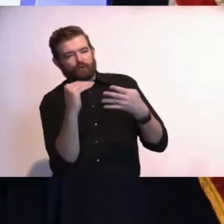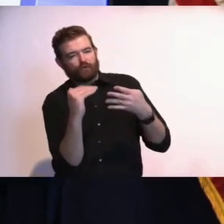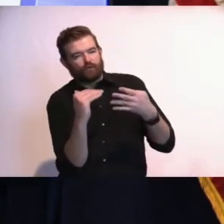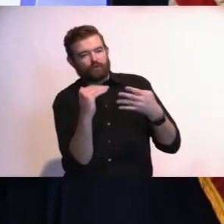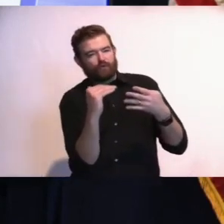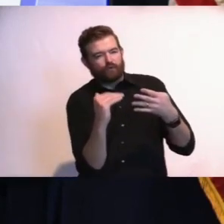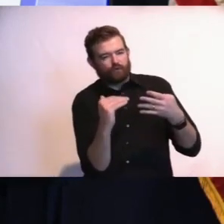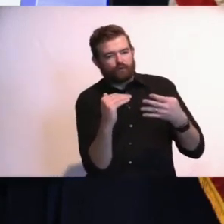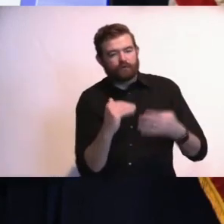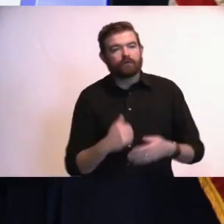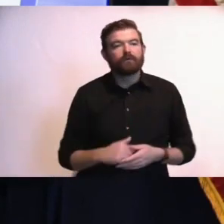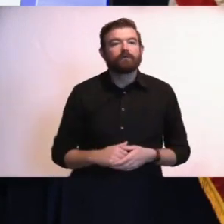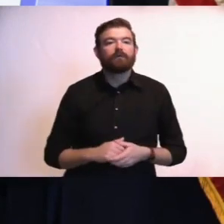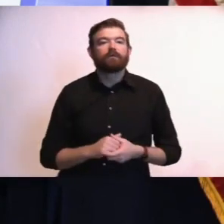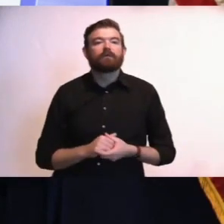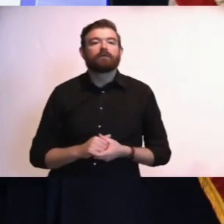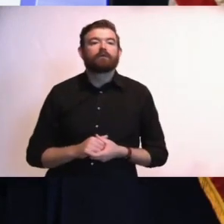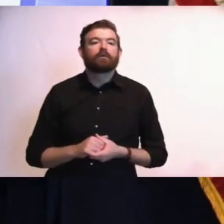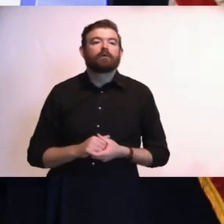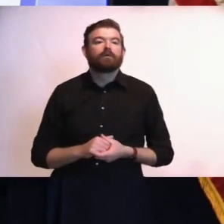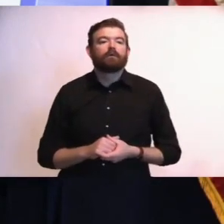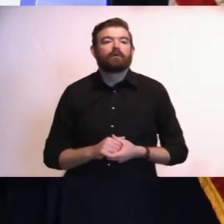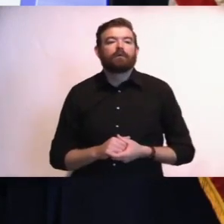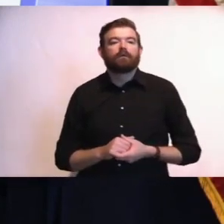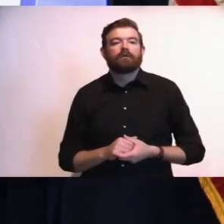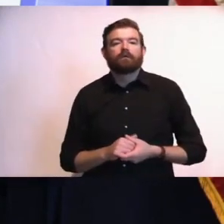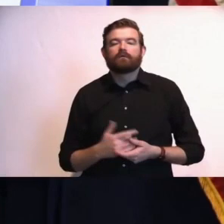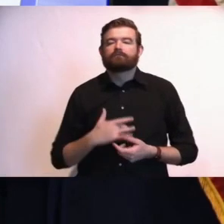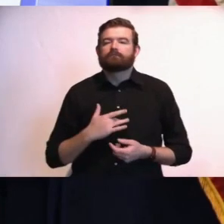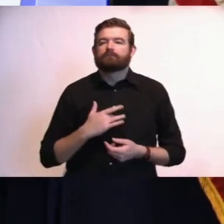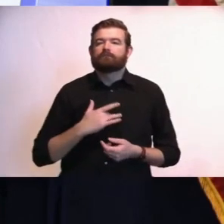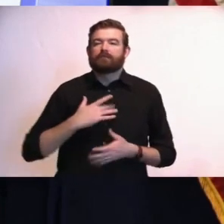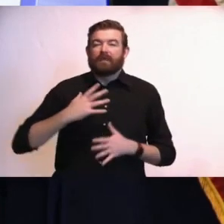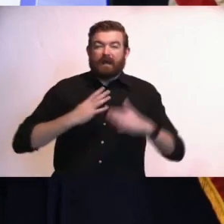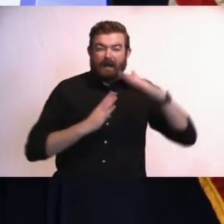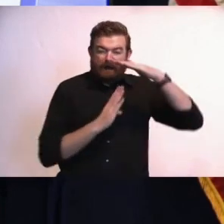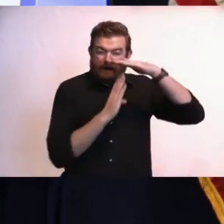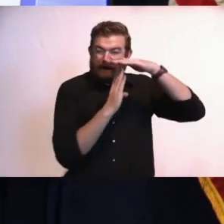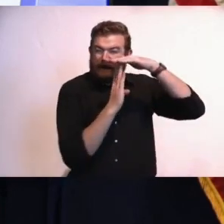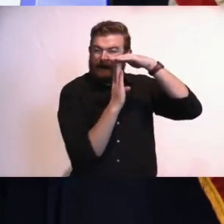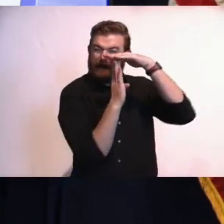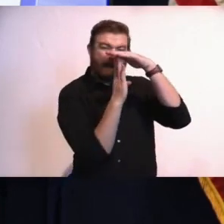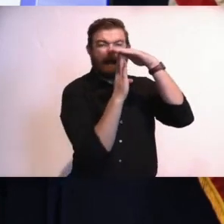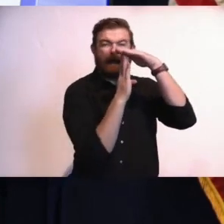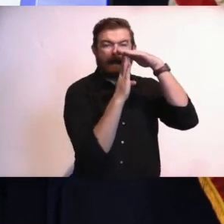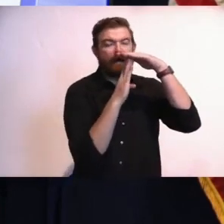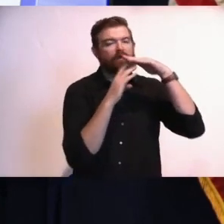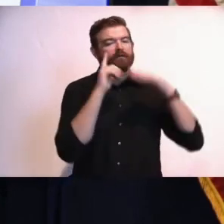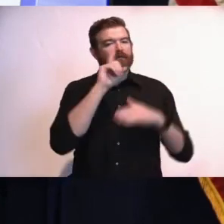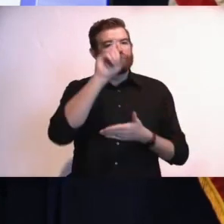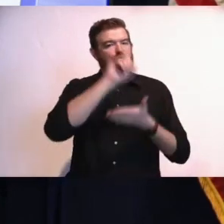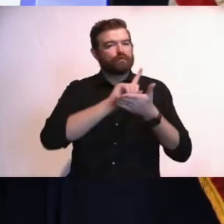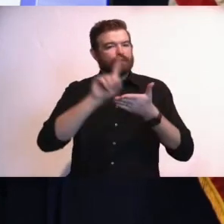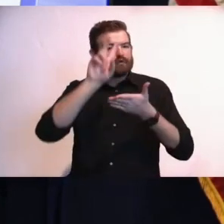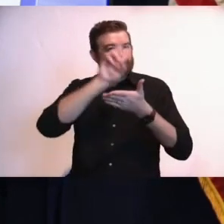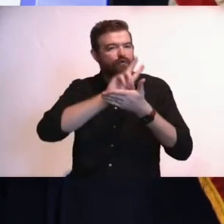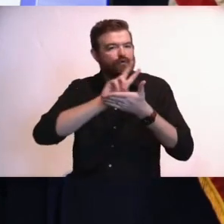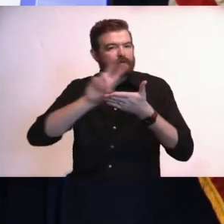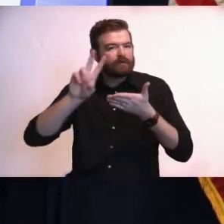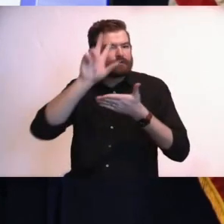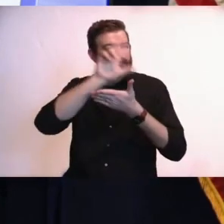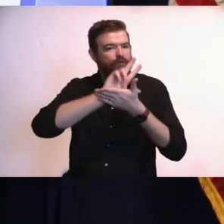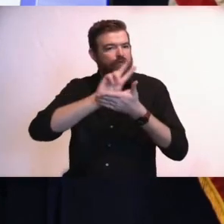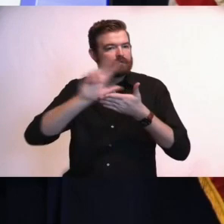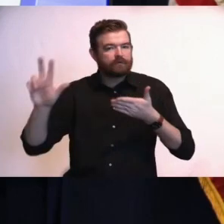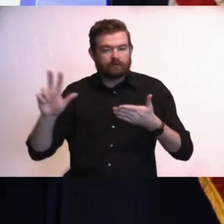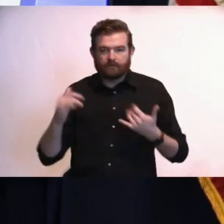of weeks. Again, it's a prediction based on assumptions. We're watching it really closely this week because the last